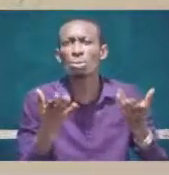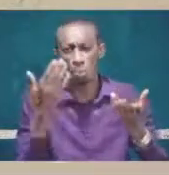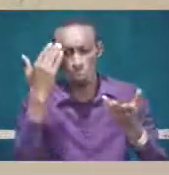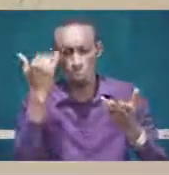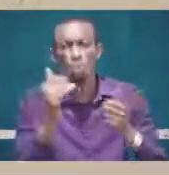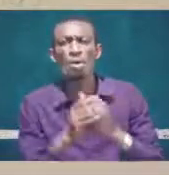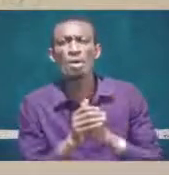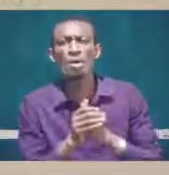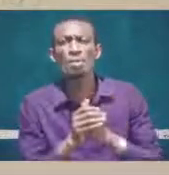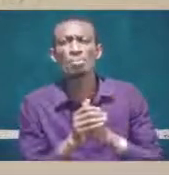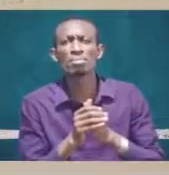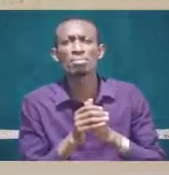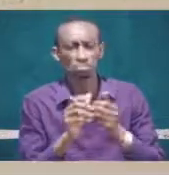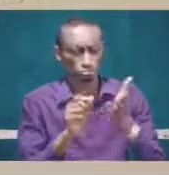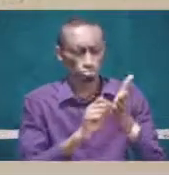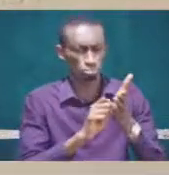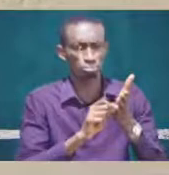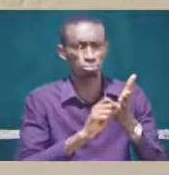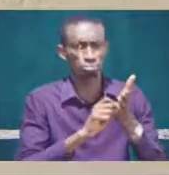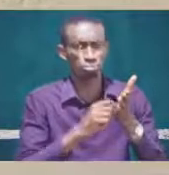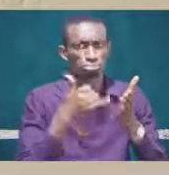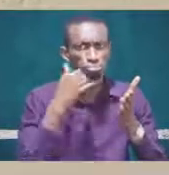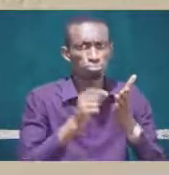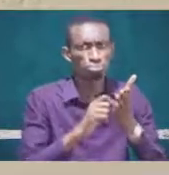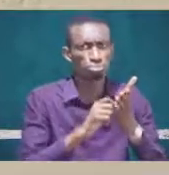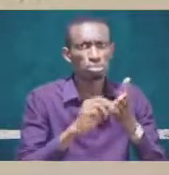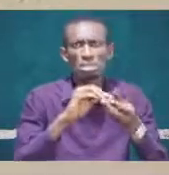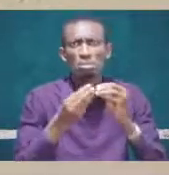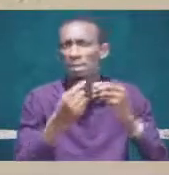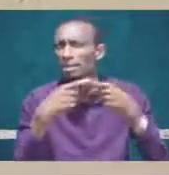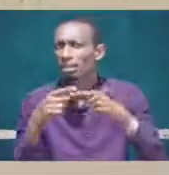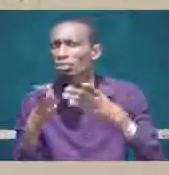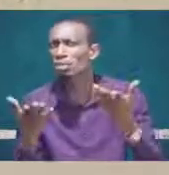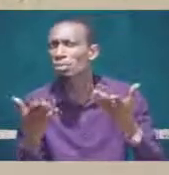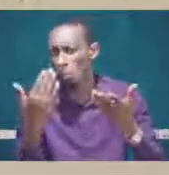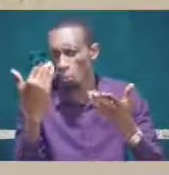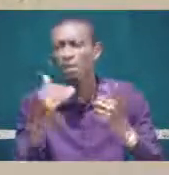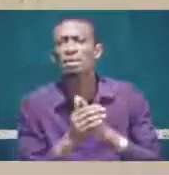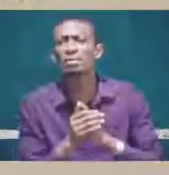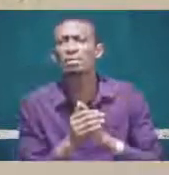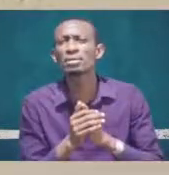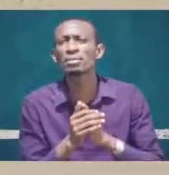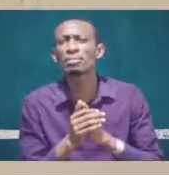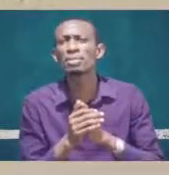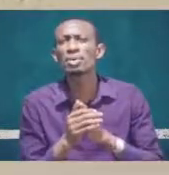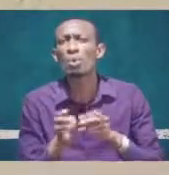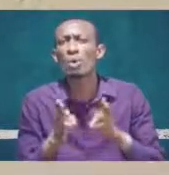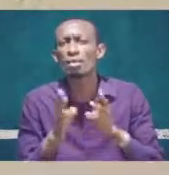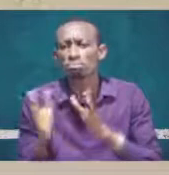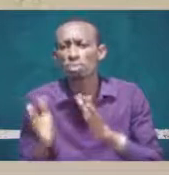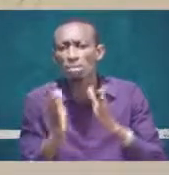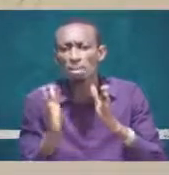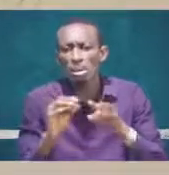is each airtime given a different digit as a code? Why is the arrangement of the numbers in a 500 air